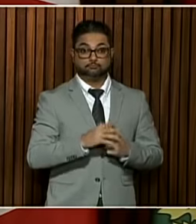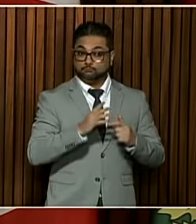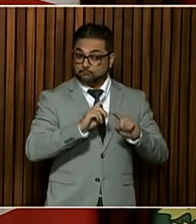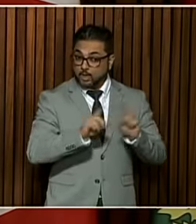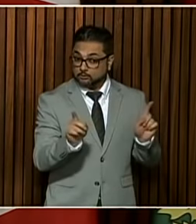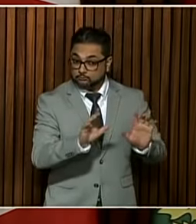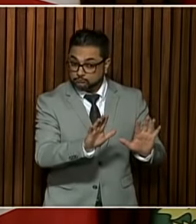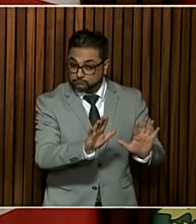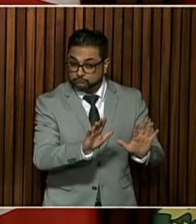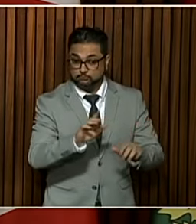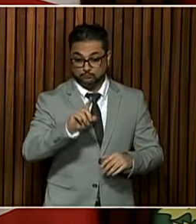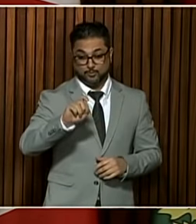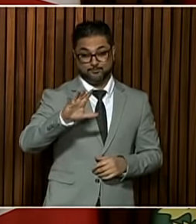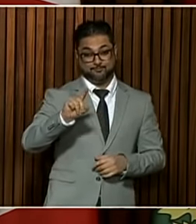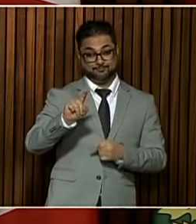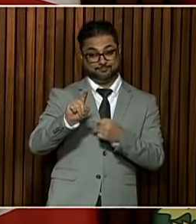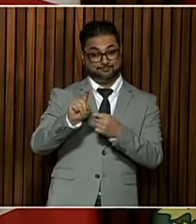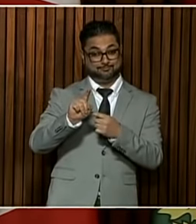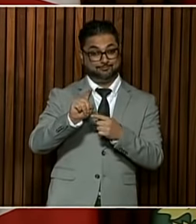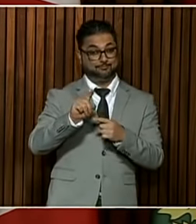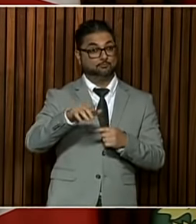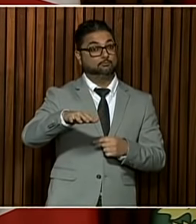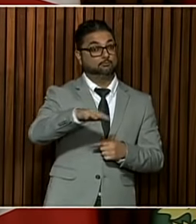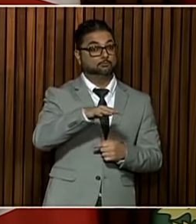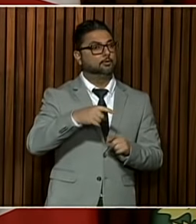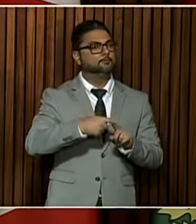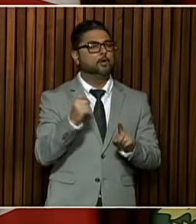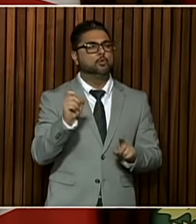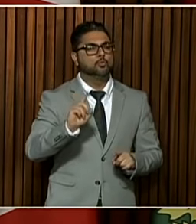cases. But in those where we have the information,